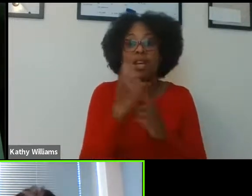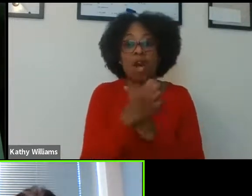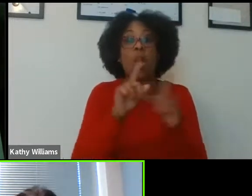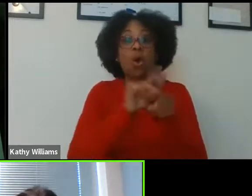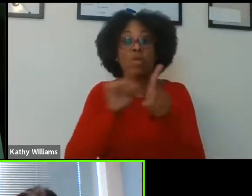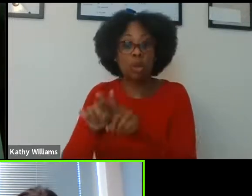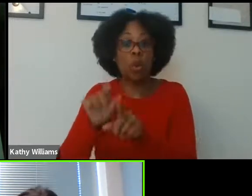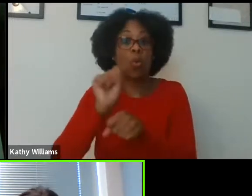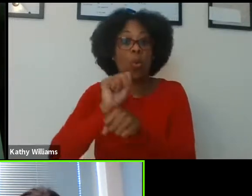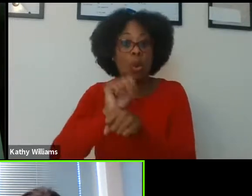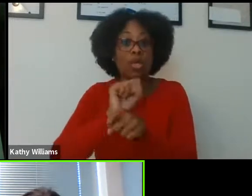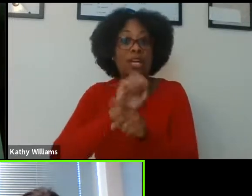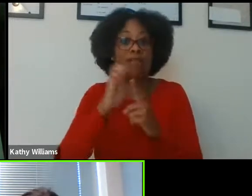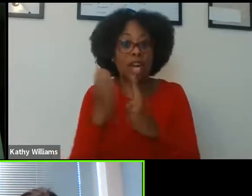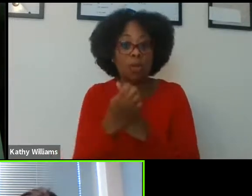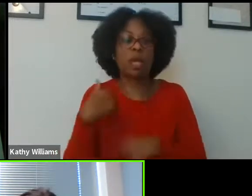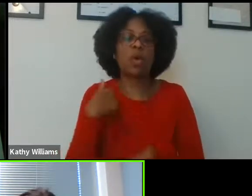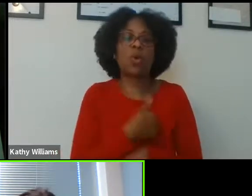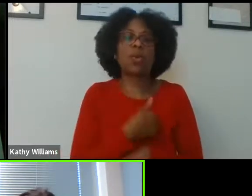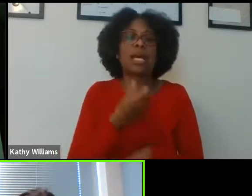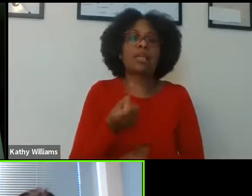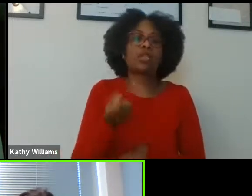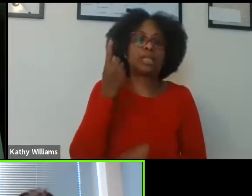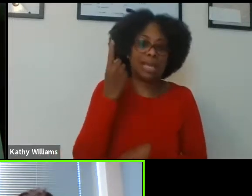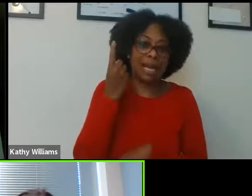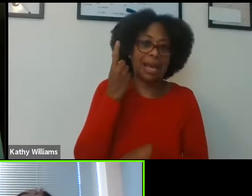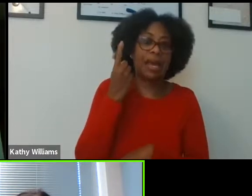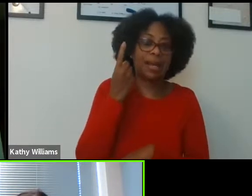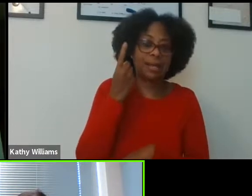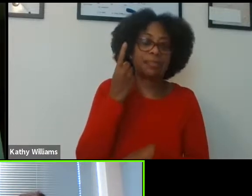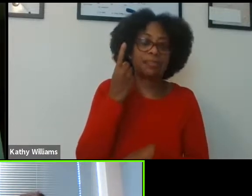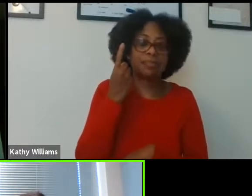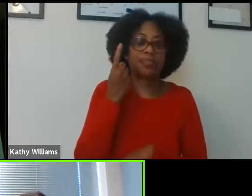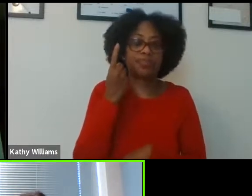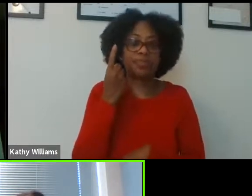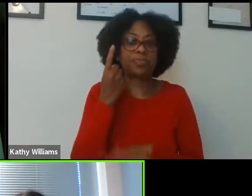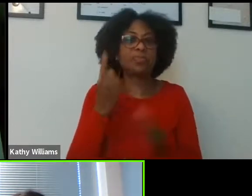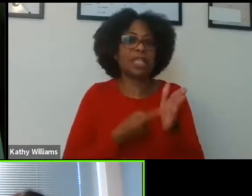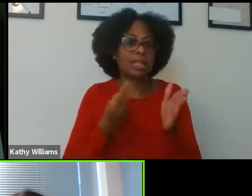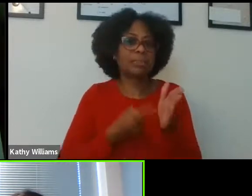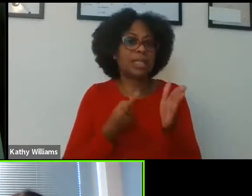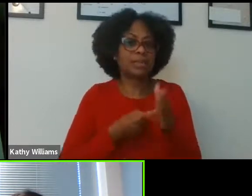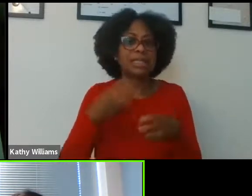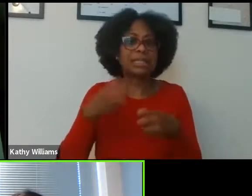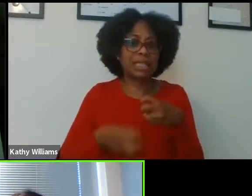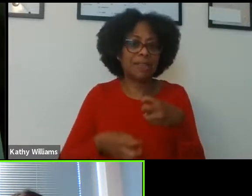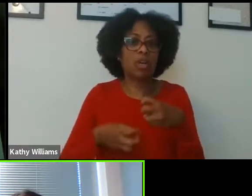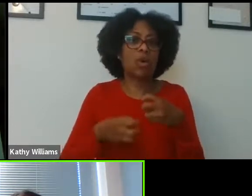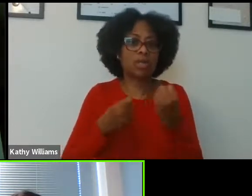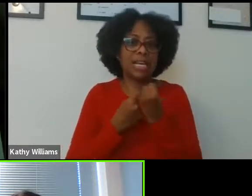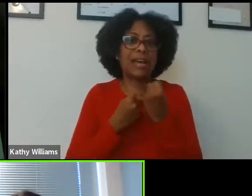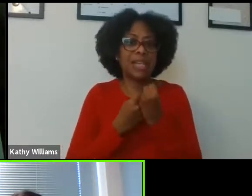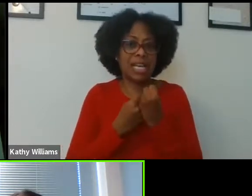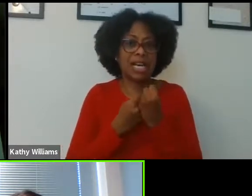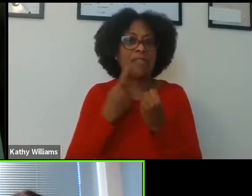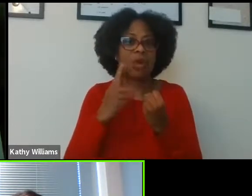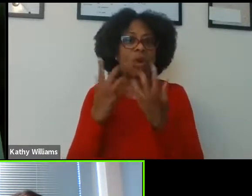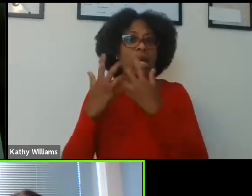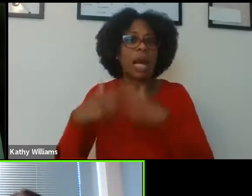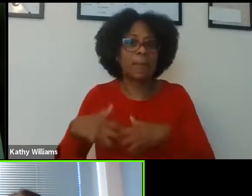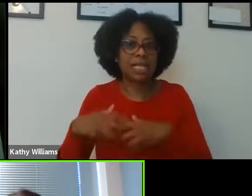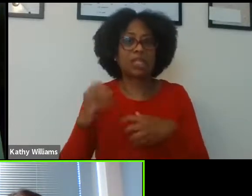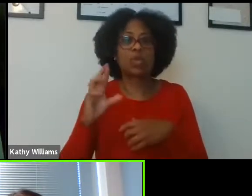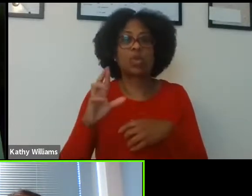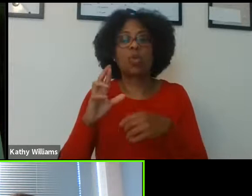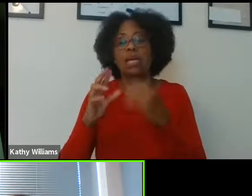environment. We understand that sometimes it's difficult to advocate for accommodations or